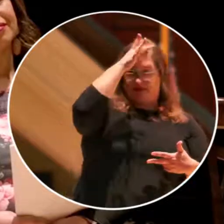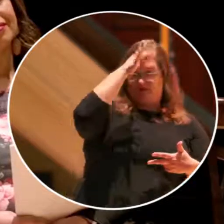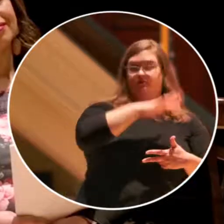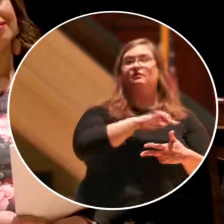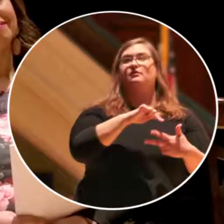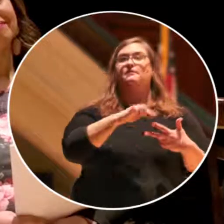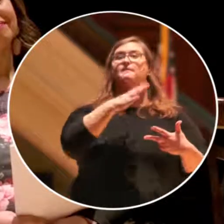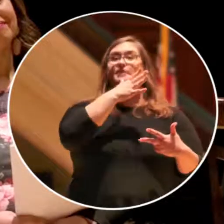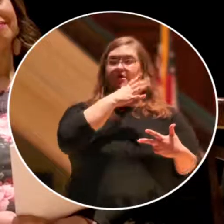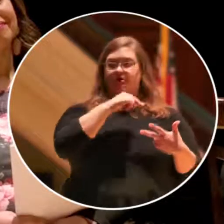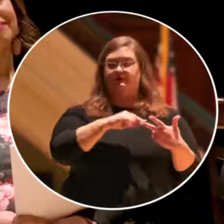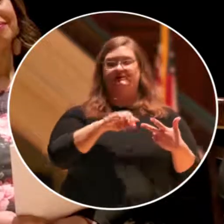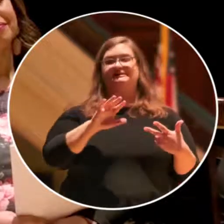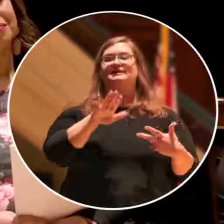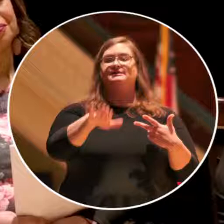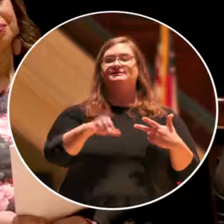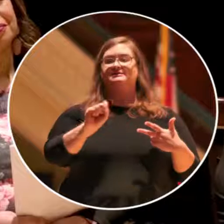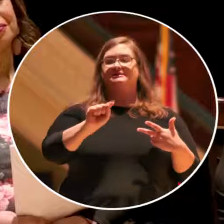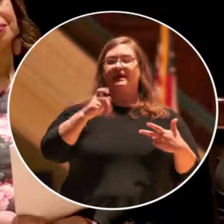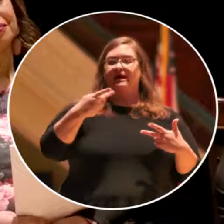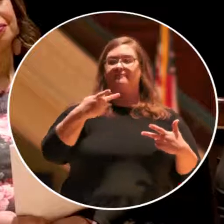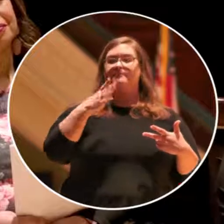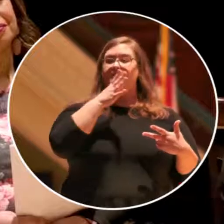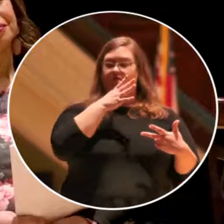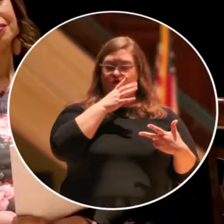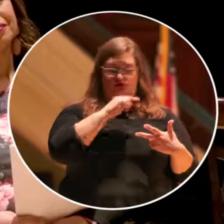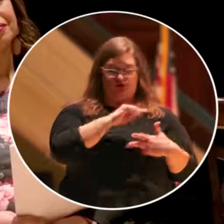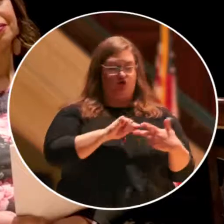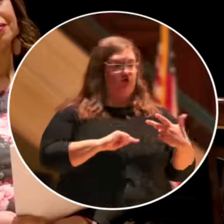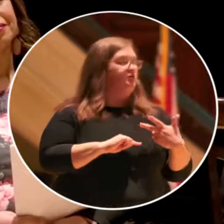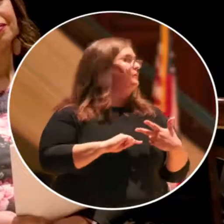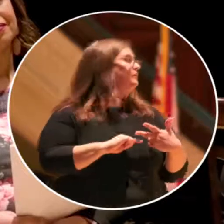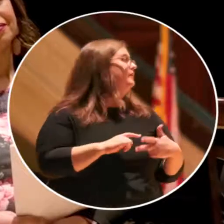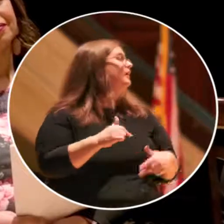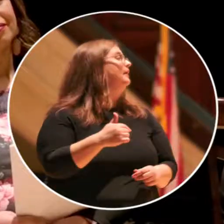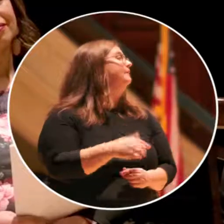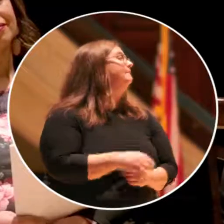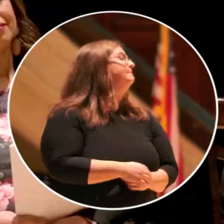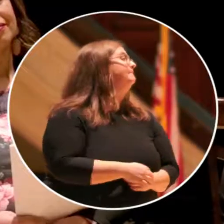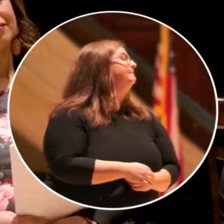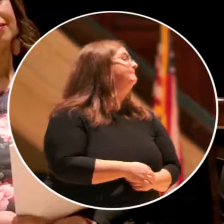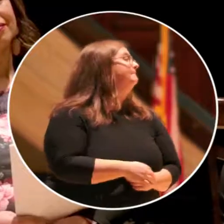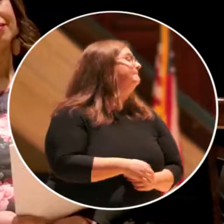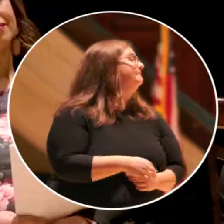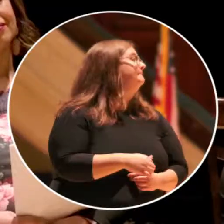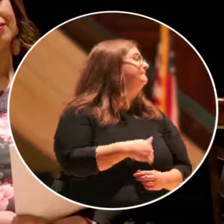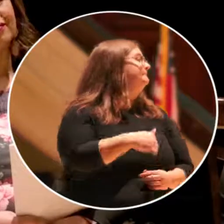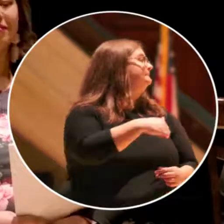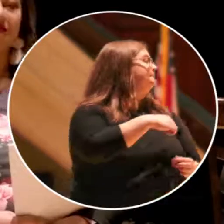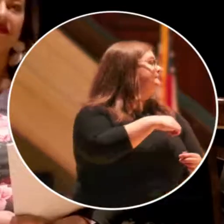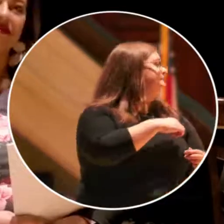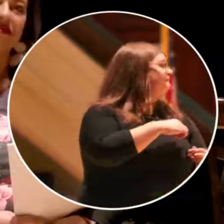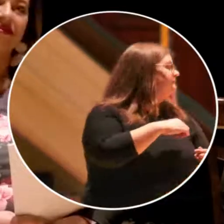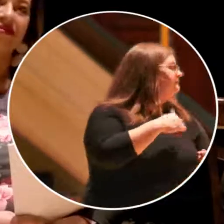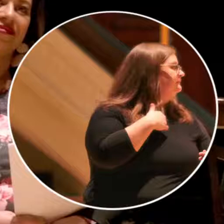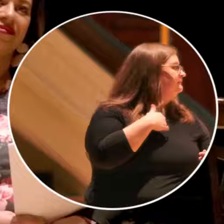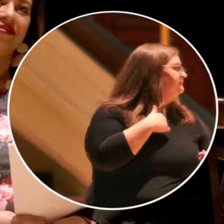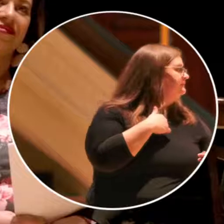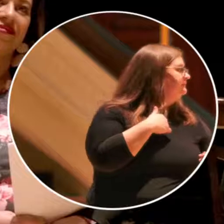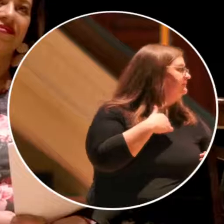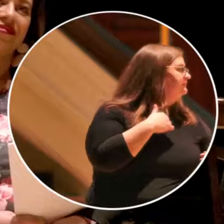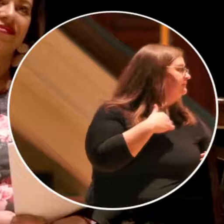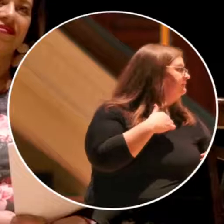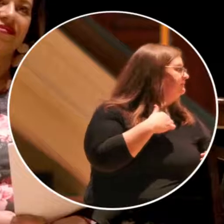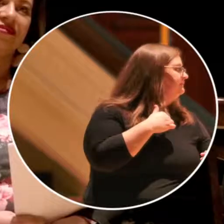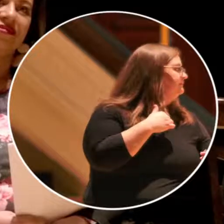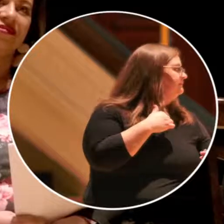9. I spent my teenage years between the 2 homes, and for shorthand, I would say my mother's house or my parents. It was and